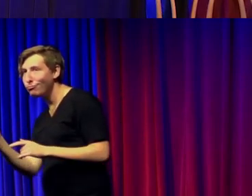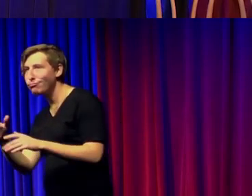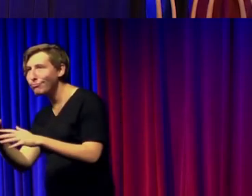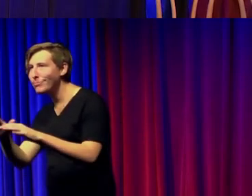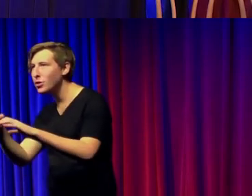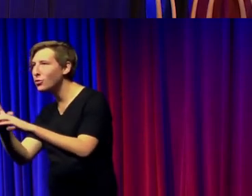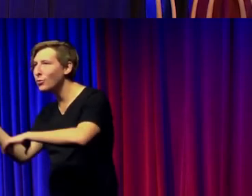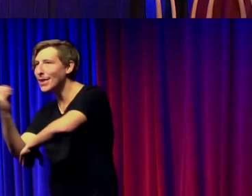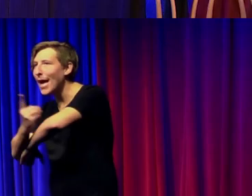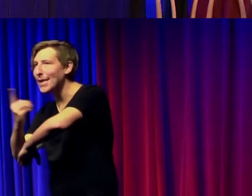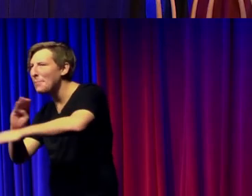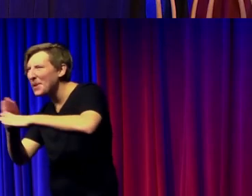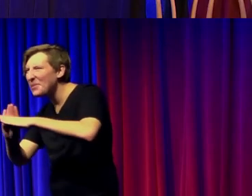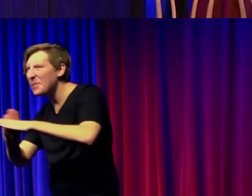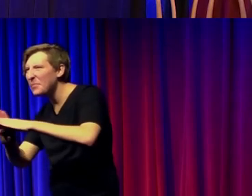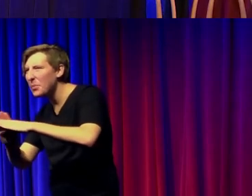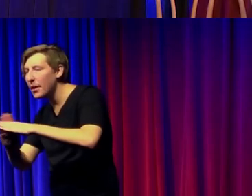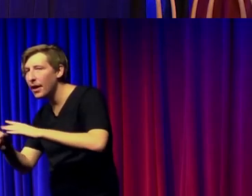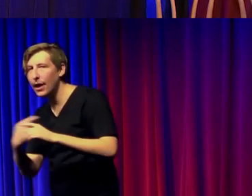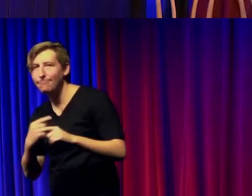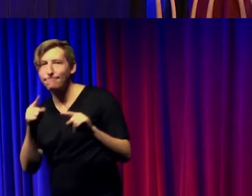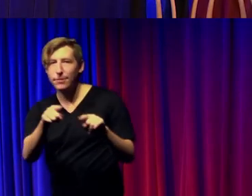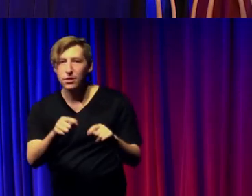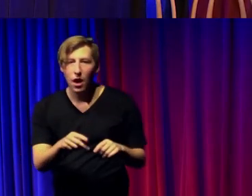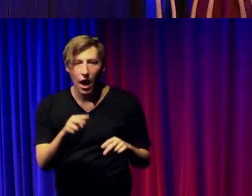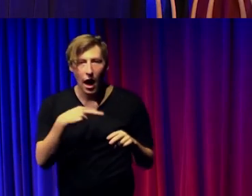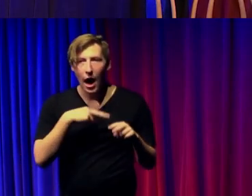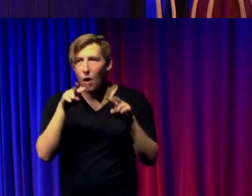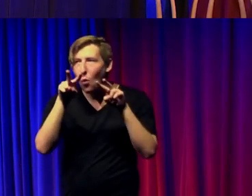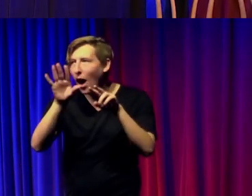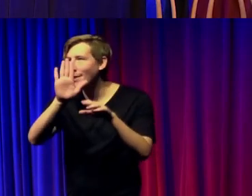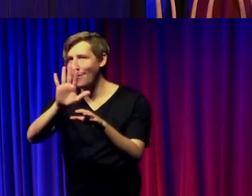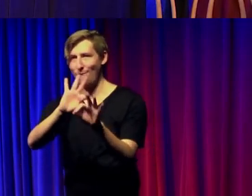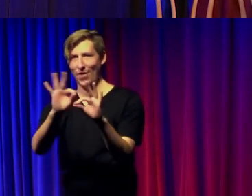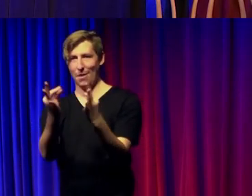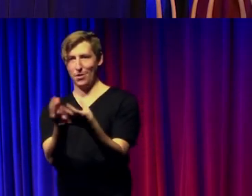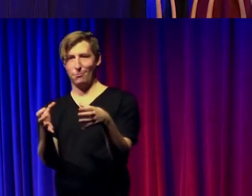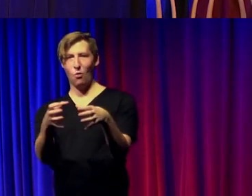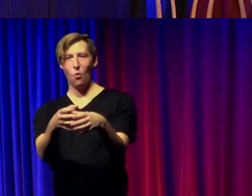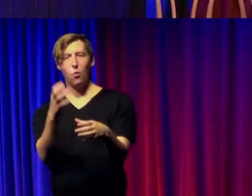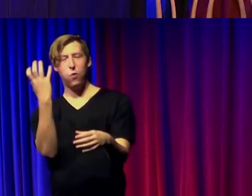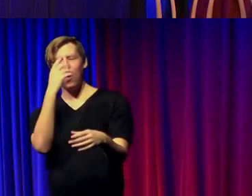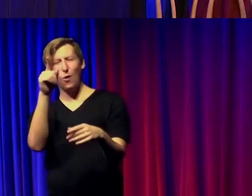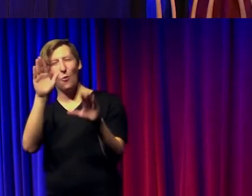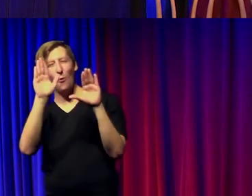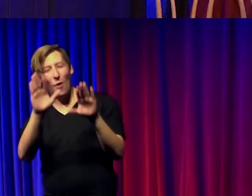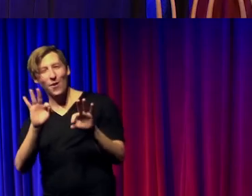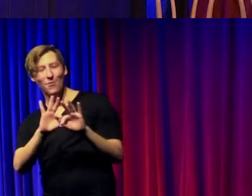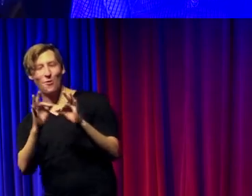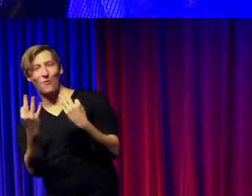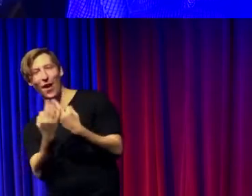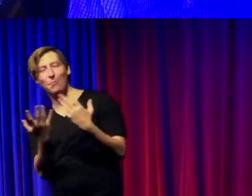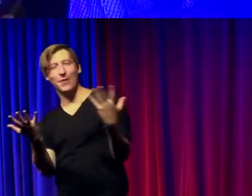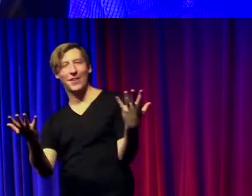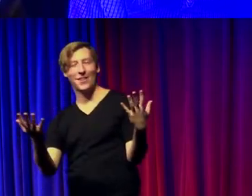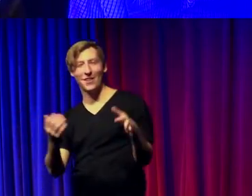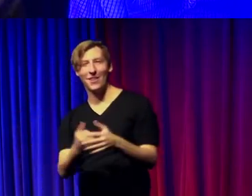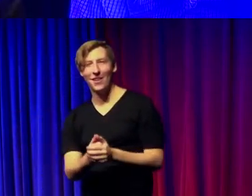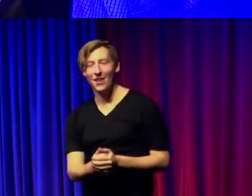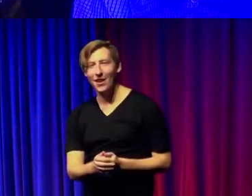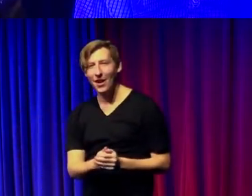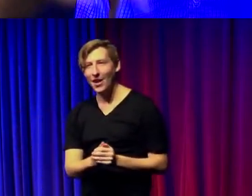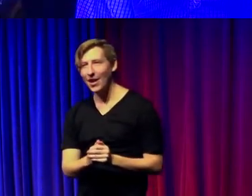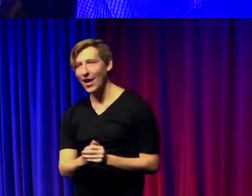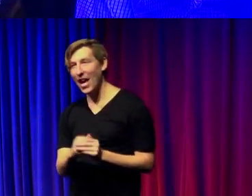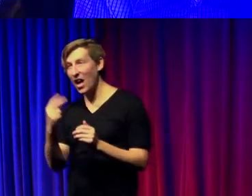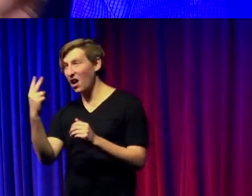about me, it's like incredible to watch their family. Like they are such a great family, it is amazing. And they like they